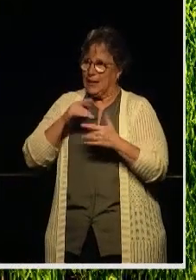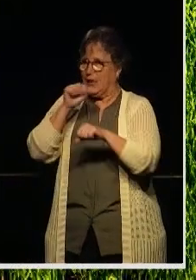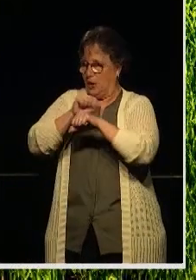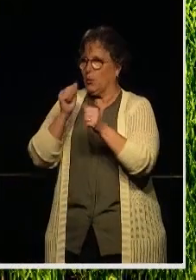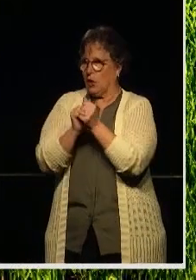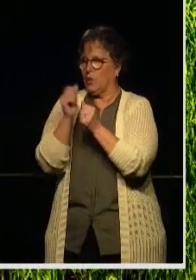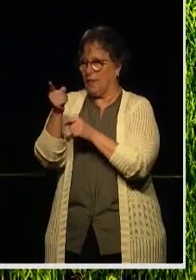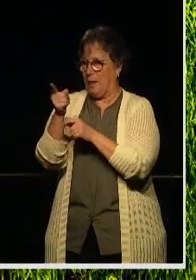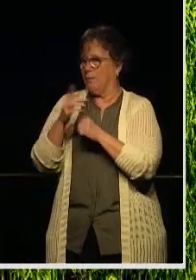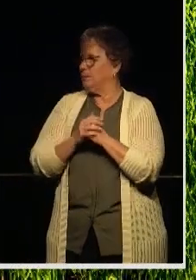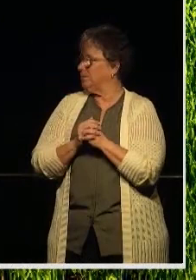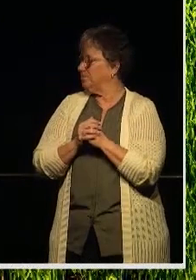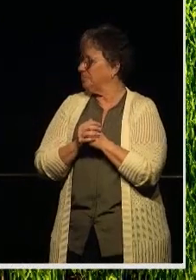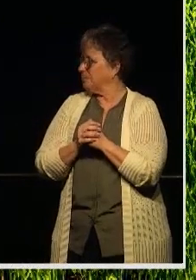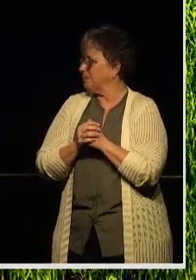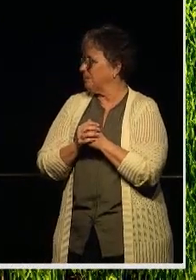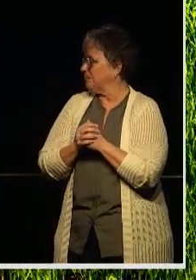with them.